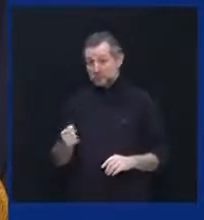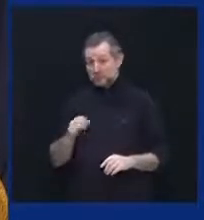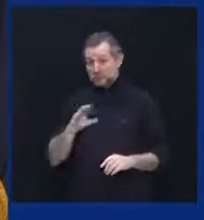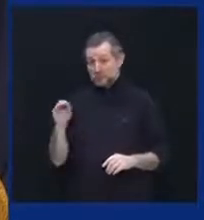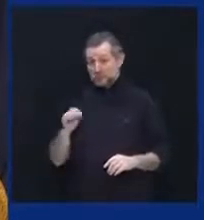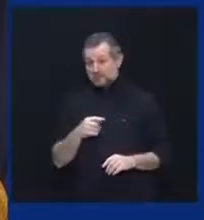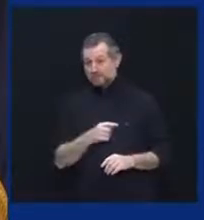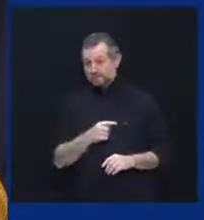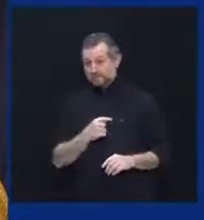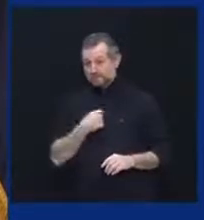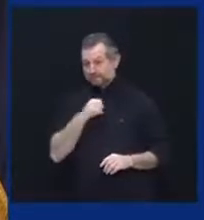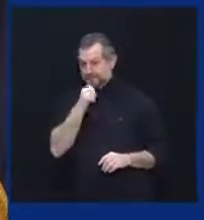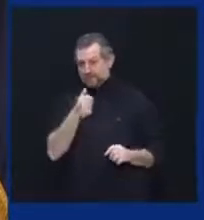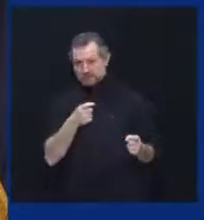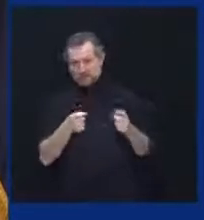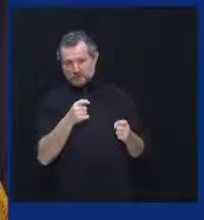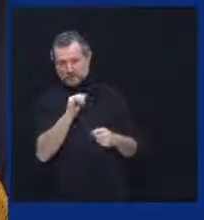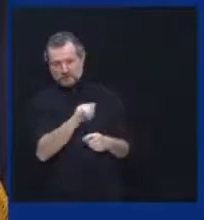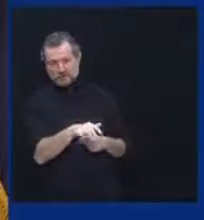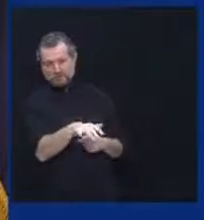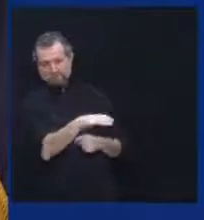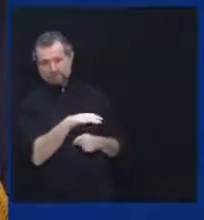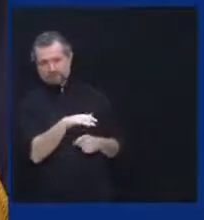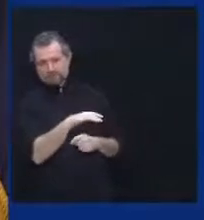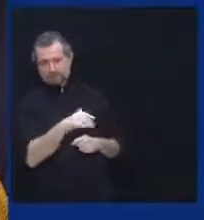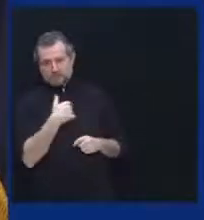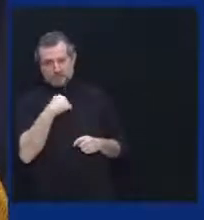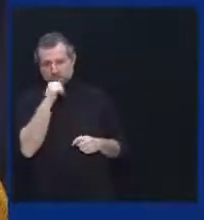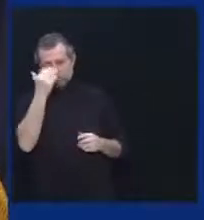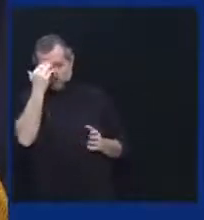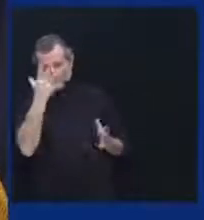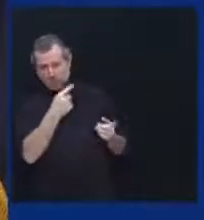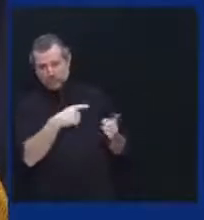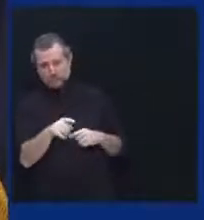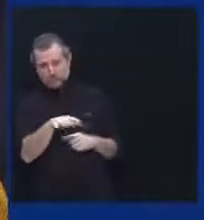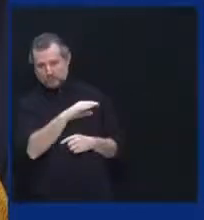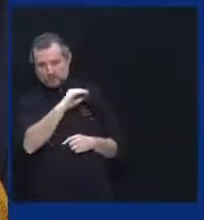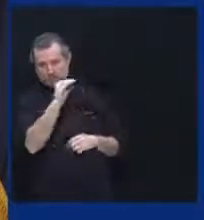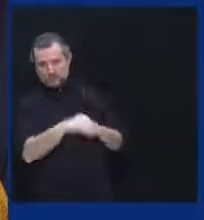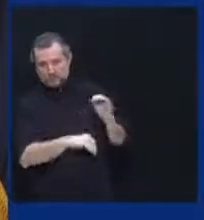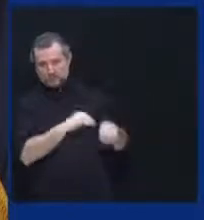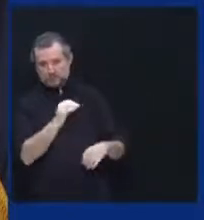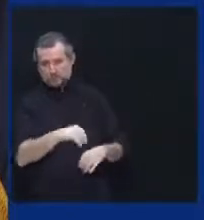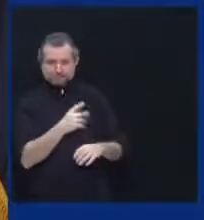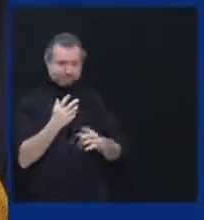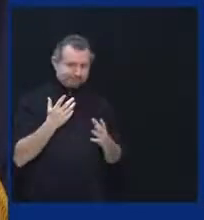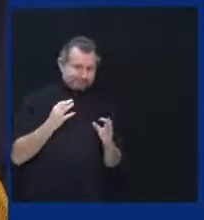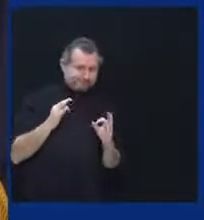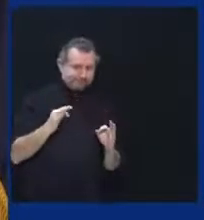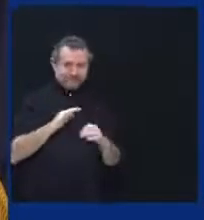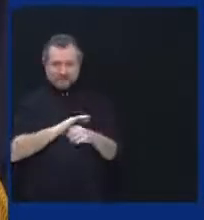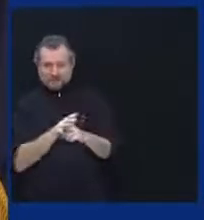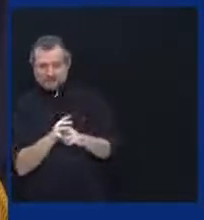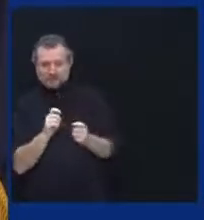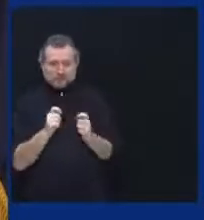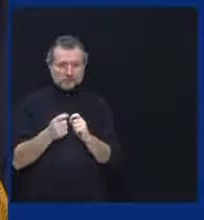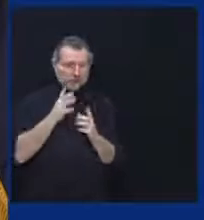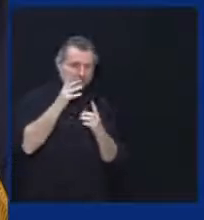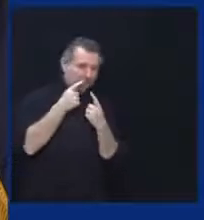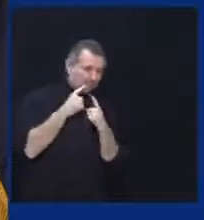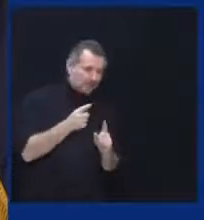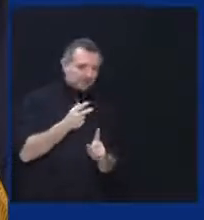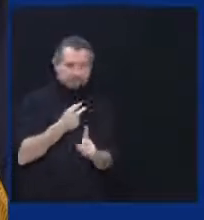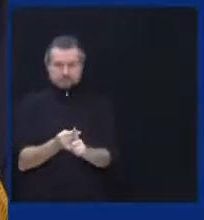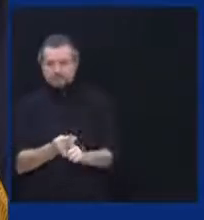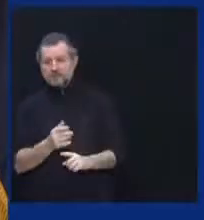we're not in charge of, I have no knowledge about the efficacy against strains, how it compares to